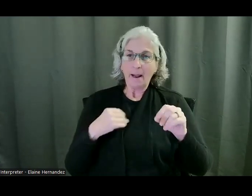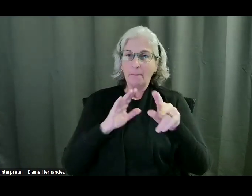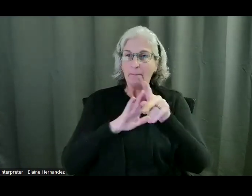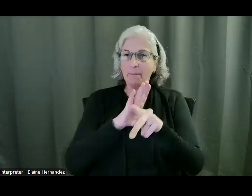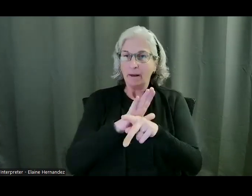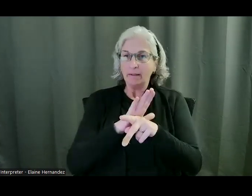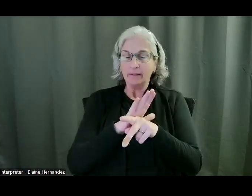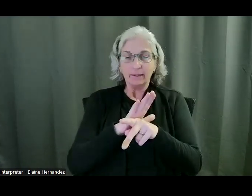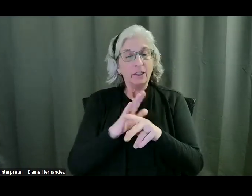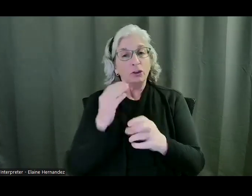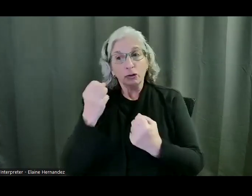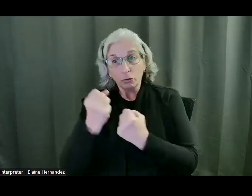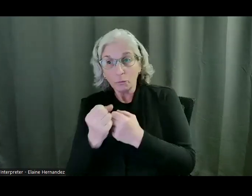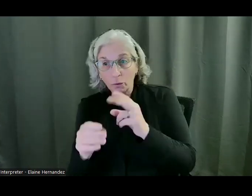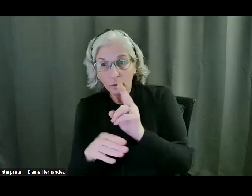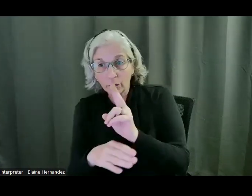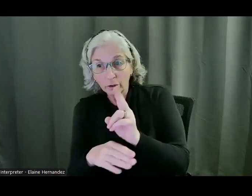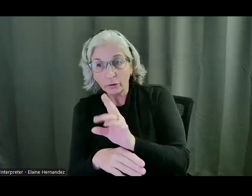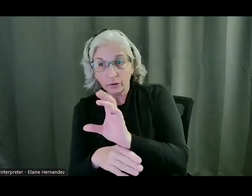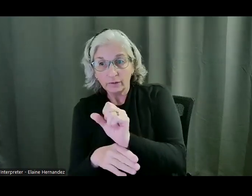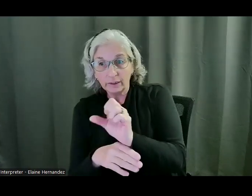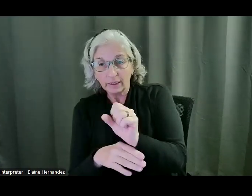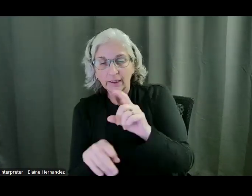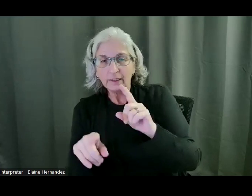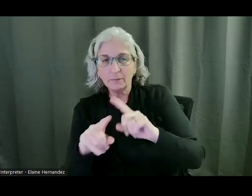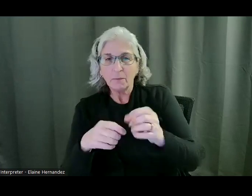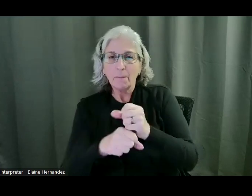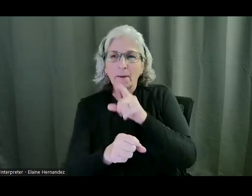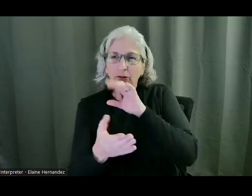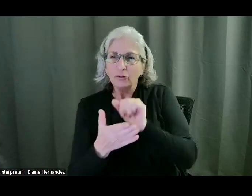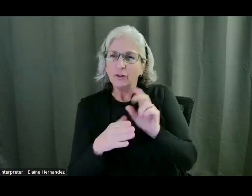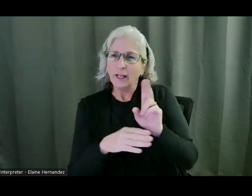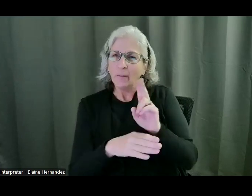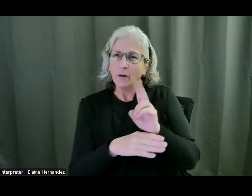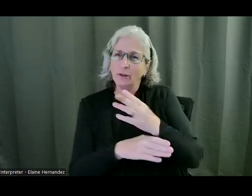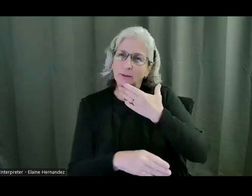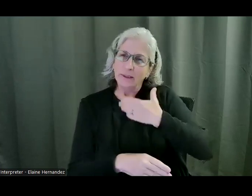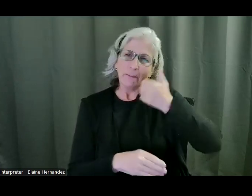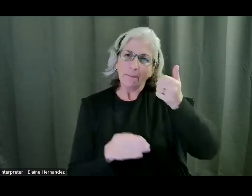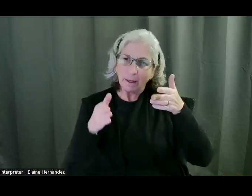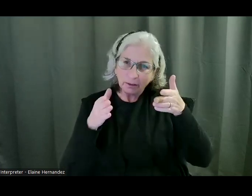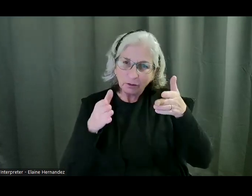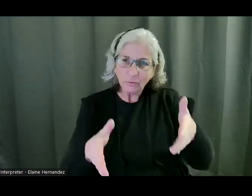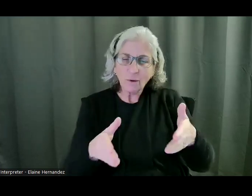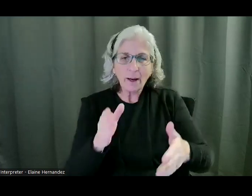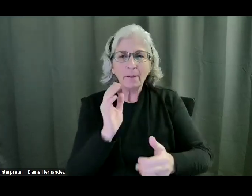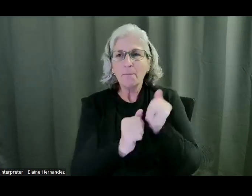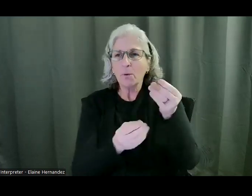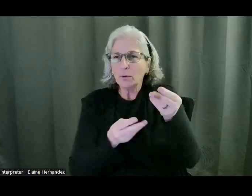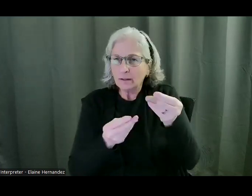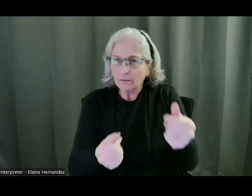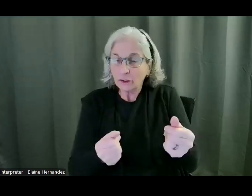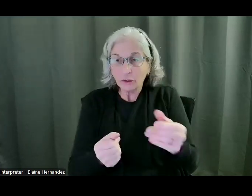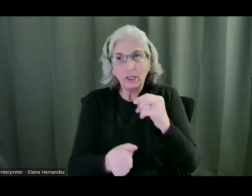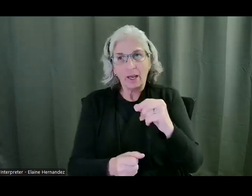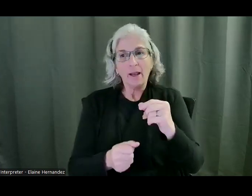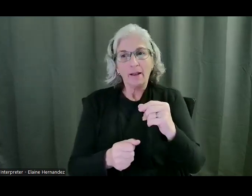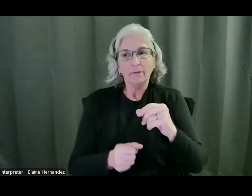but support it in a way that's effective, efficient, and done with quality. Next slide, please.